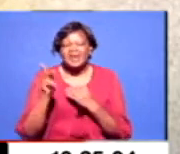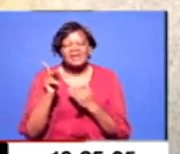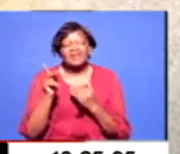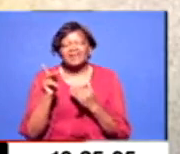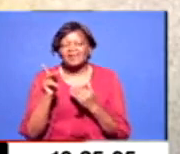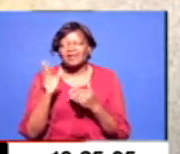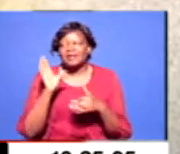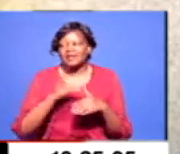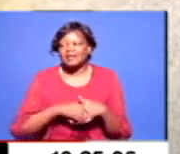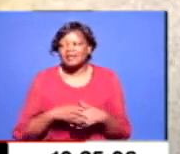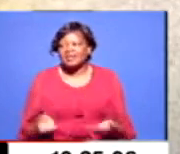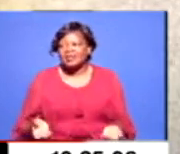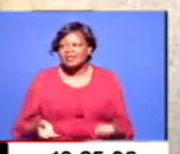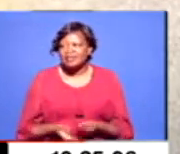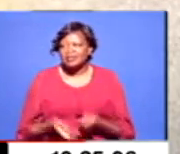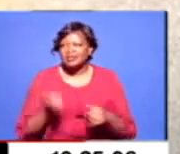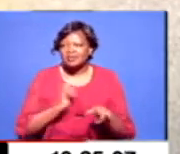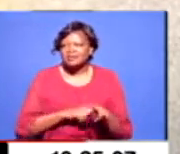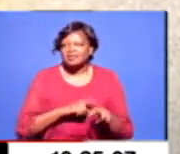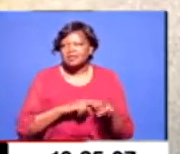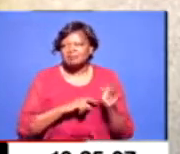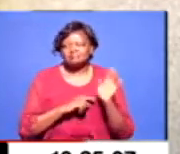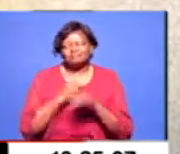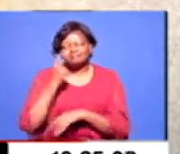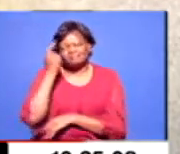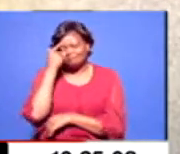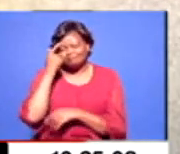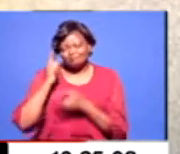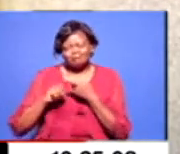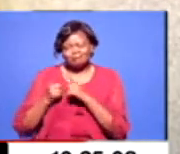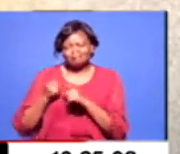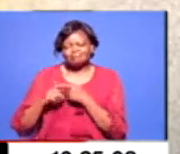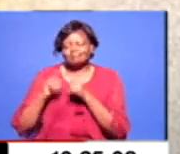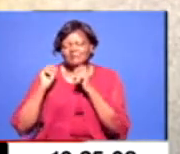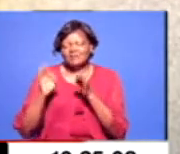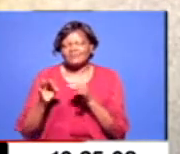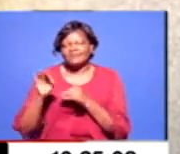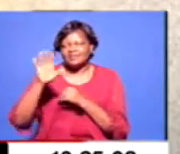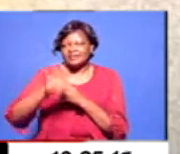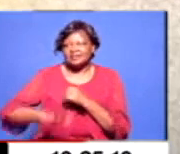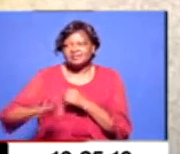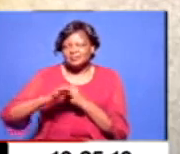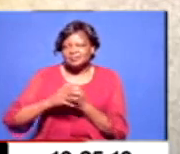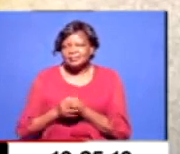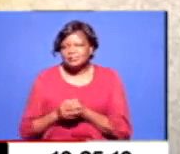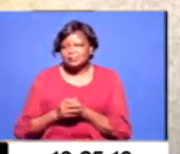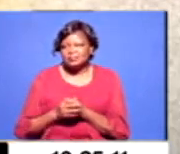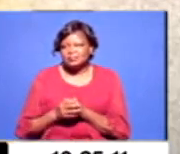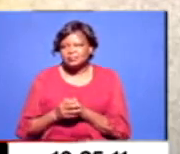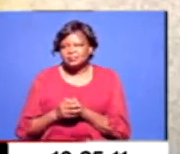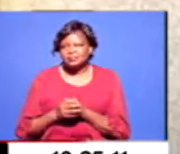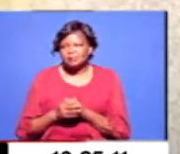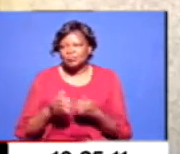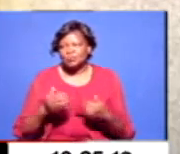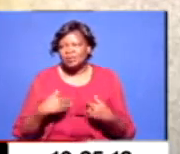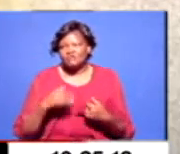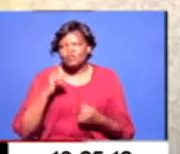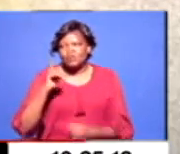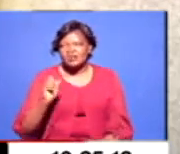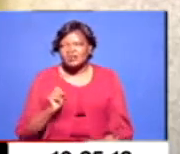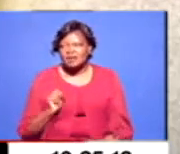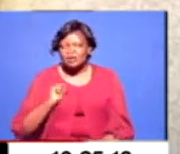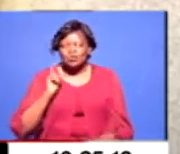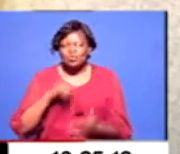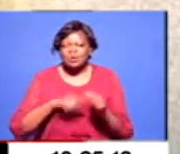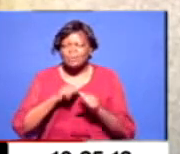When we went back, we thought about it. If in this locality, in this location, we have one girl. What about